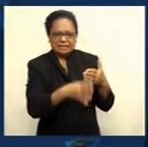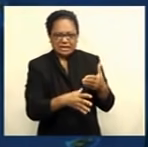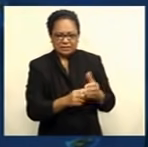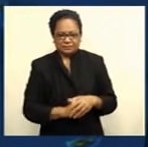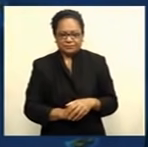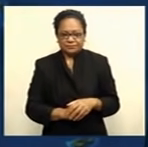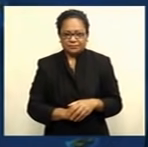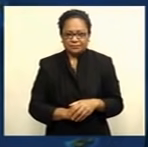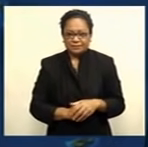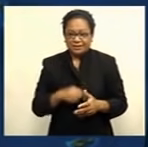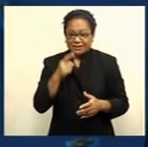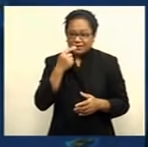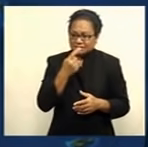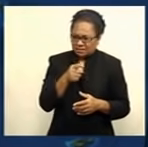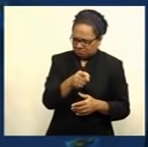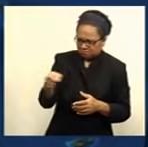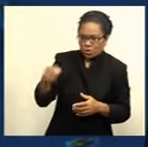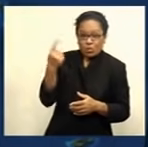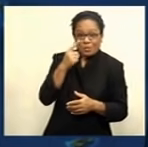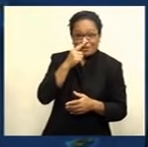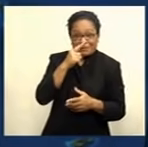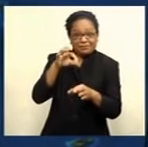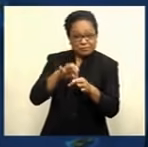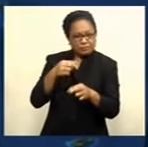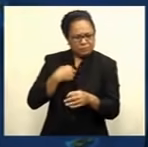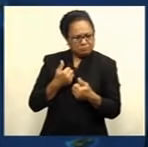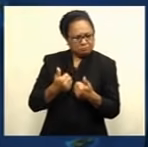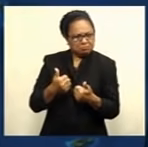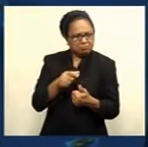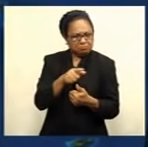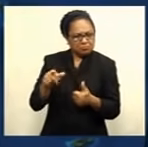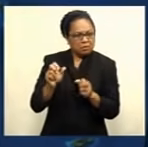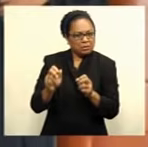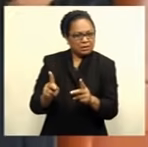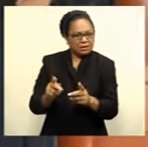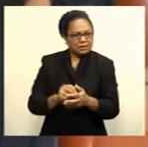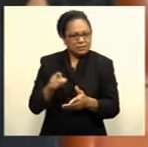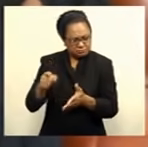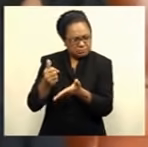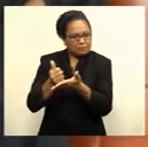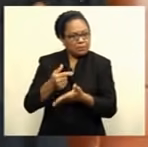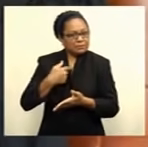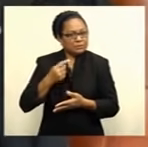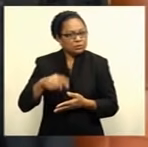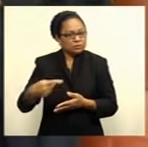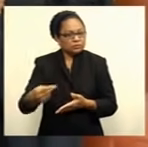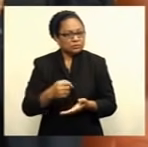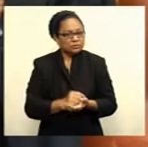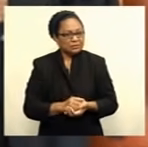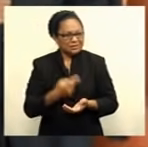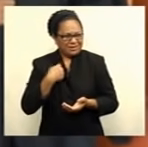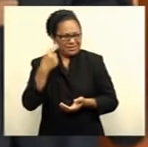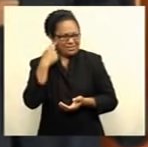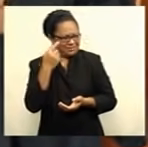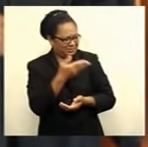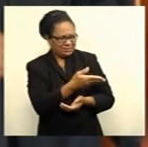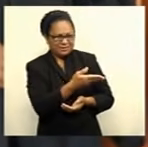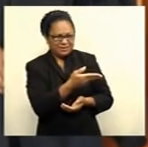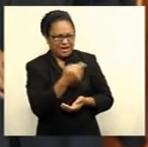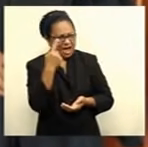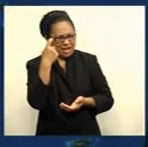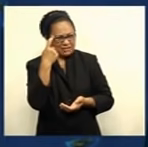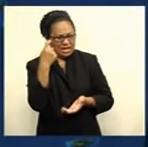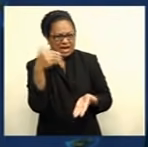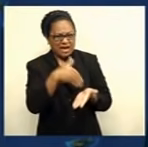My voters are stable. My voters are there. They are supporting me. And I think he's just claiming our votes.